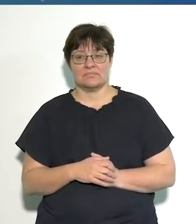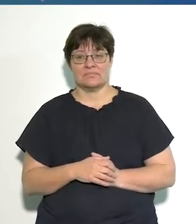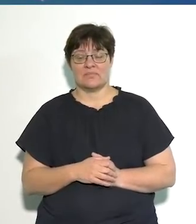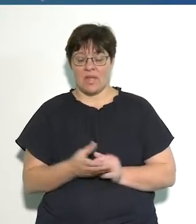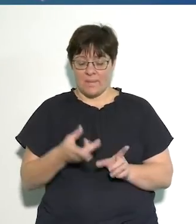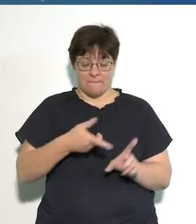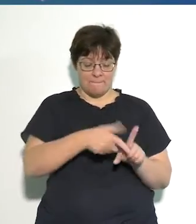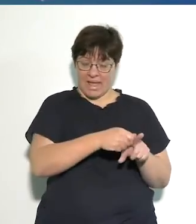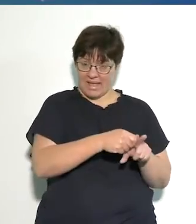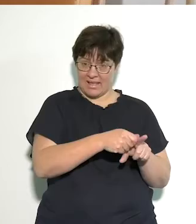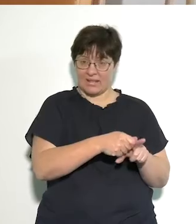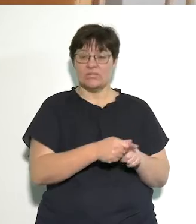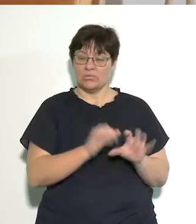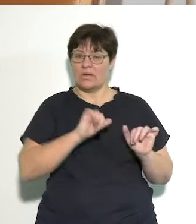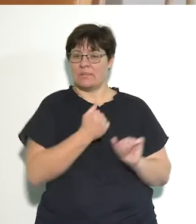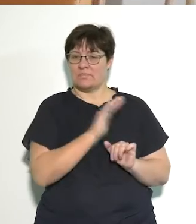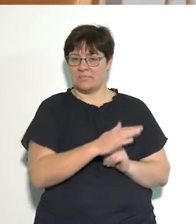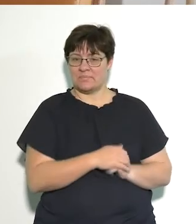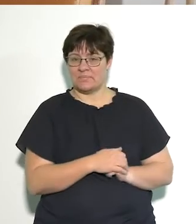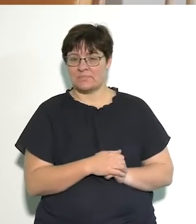Use the peg just to hold it steady.